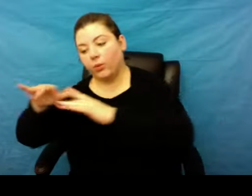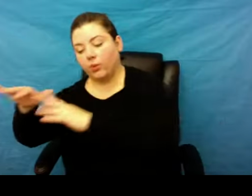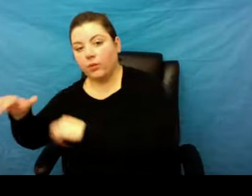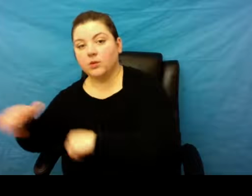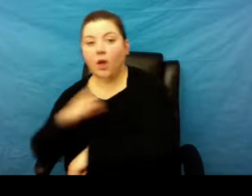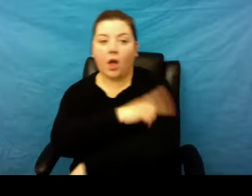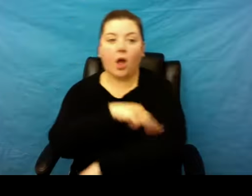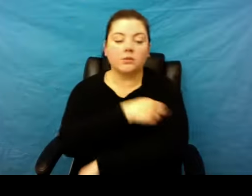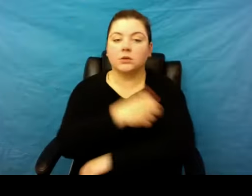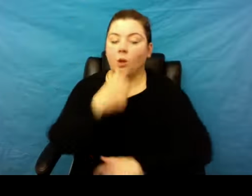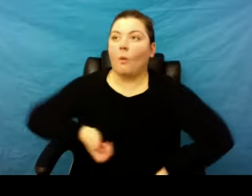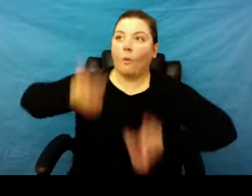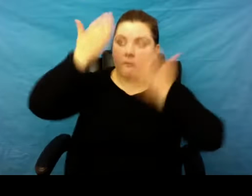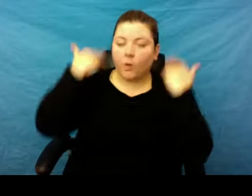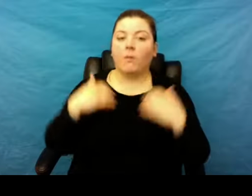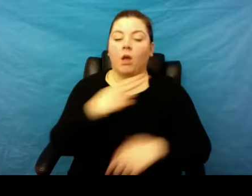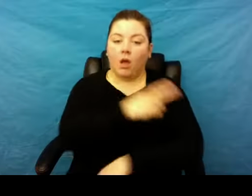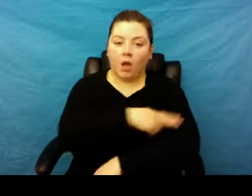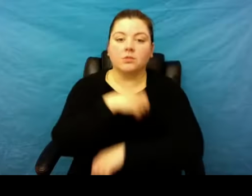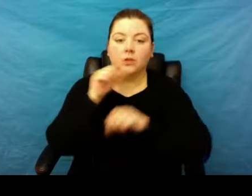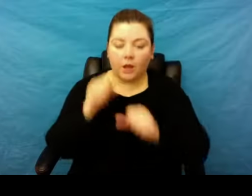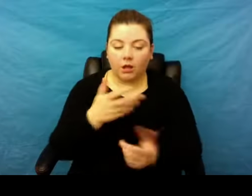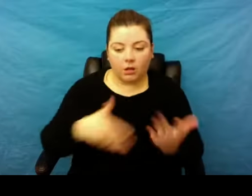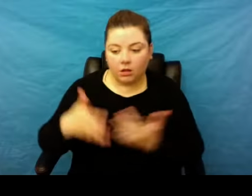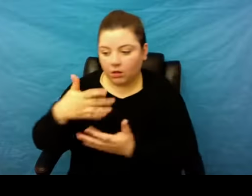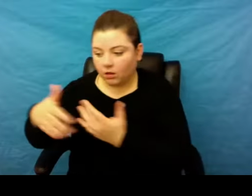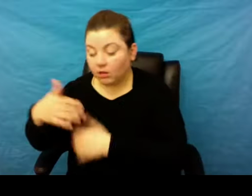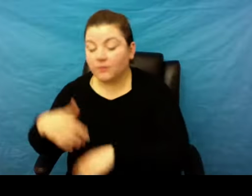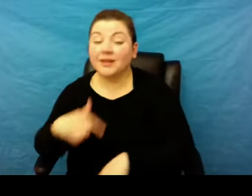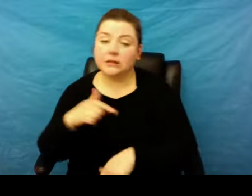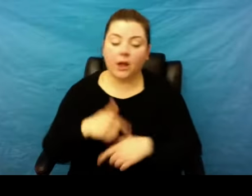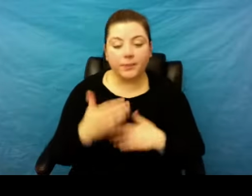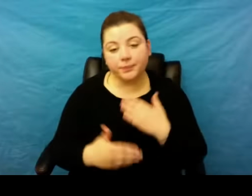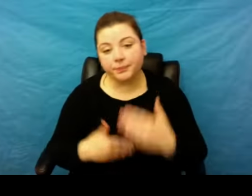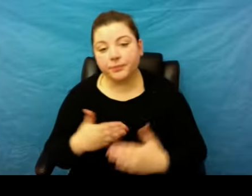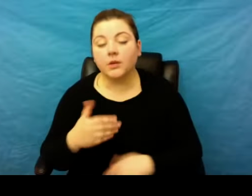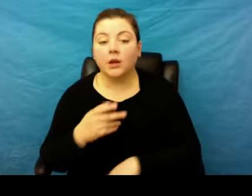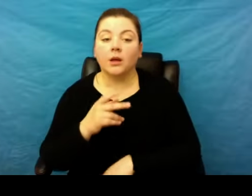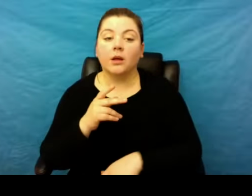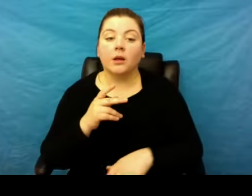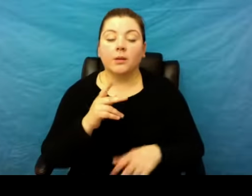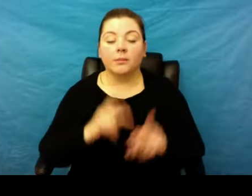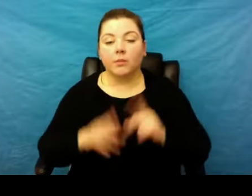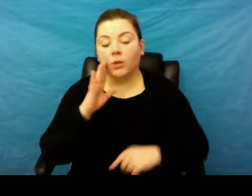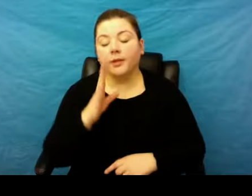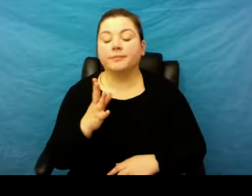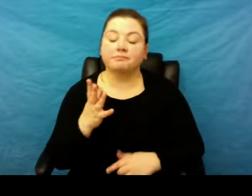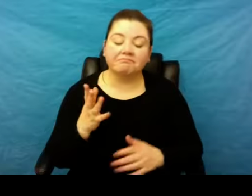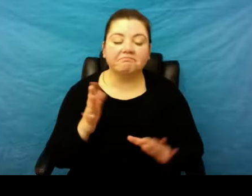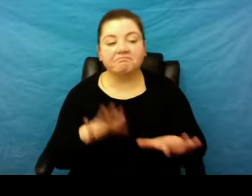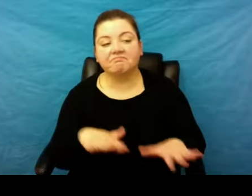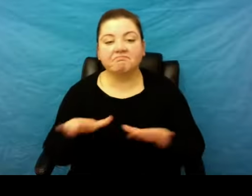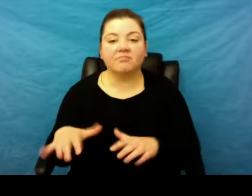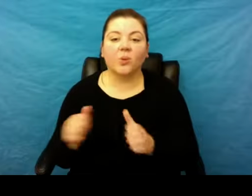will become a little relaxed with their social distancing. And so there's then a second small spike. And